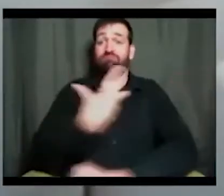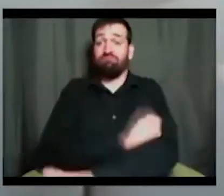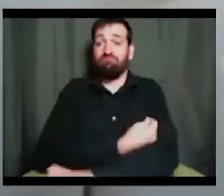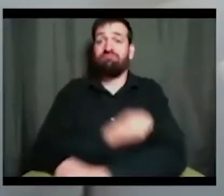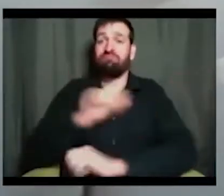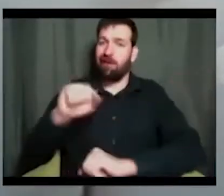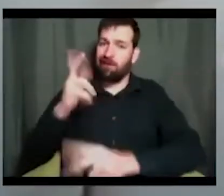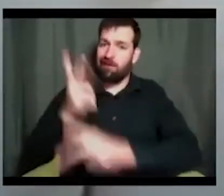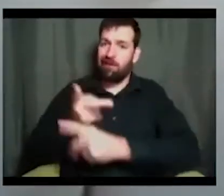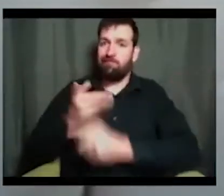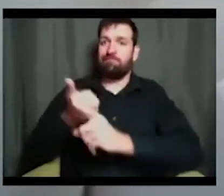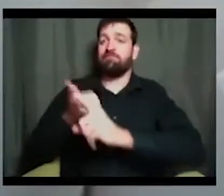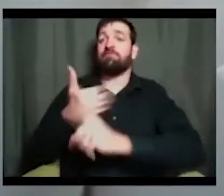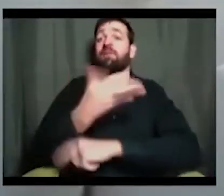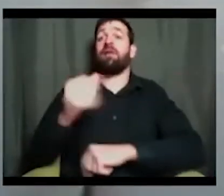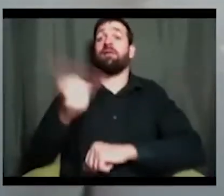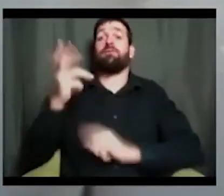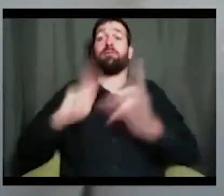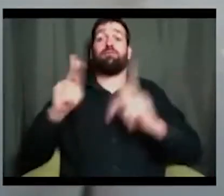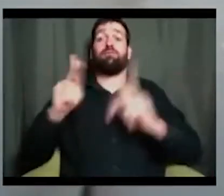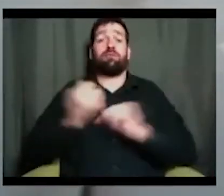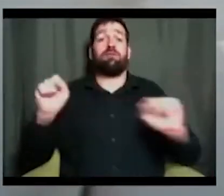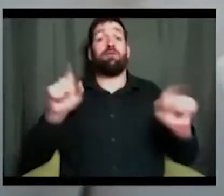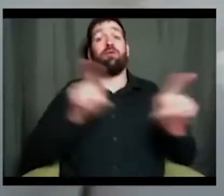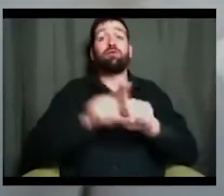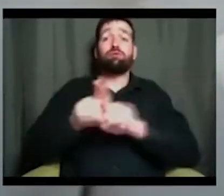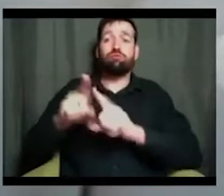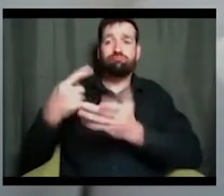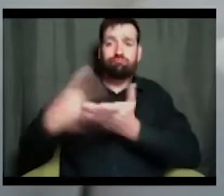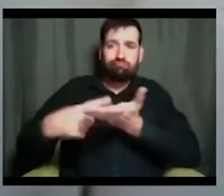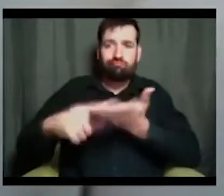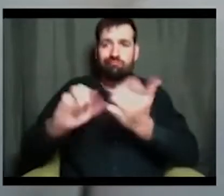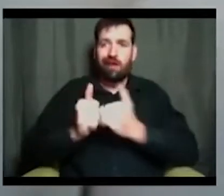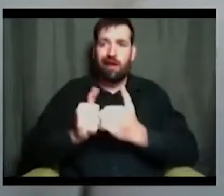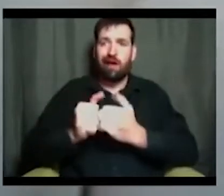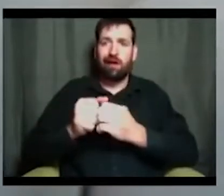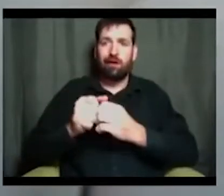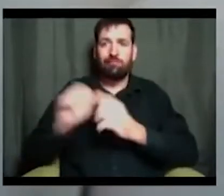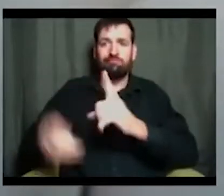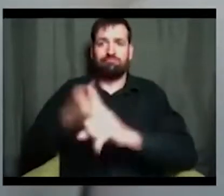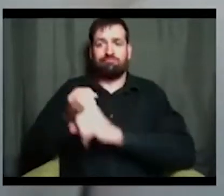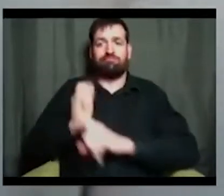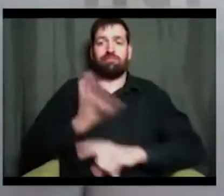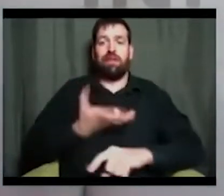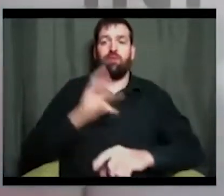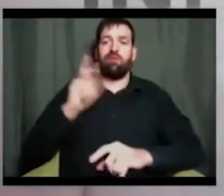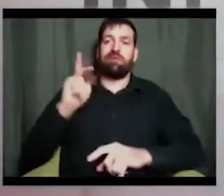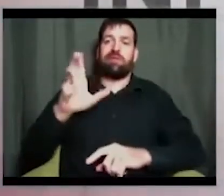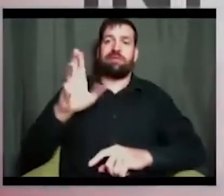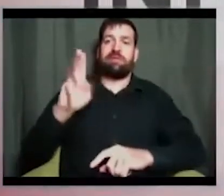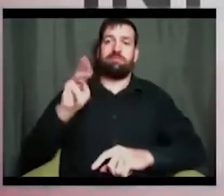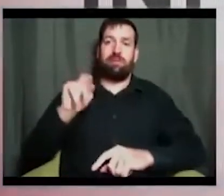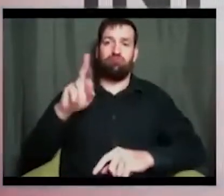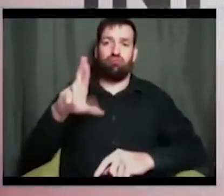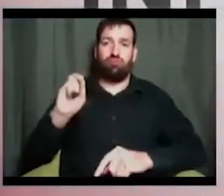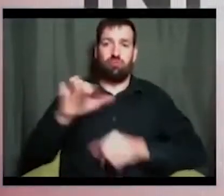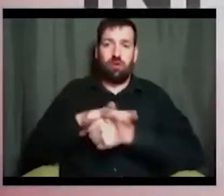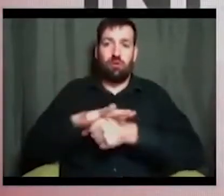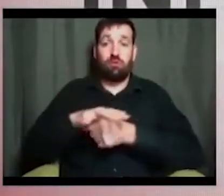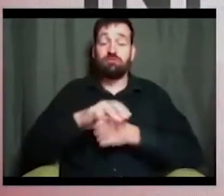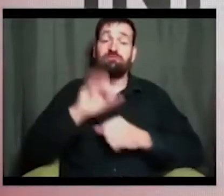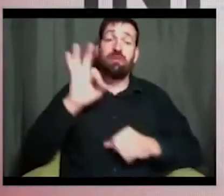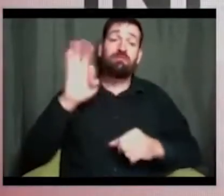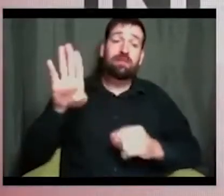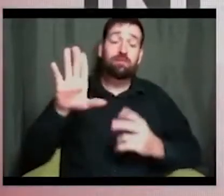others safe. Plus, we'll break down how COVID is affecting our metro area. So get your questions sent in to us via Facebook, YouTube, and the Medical